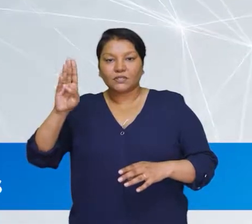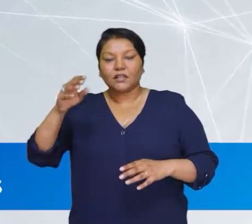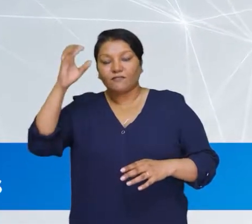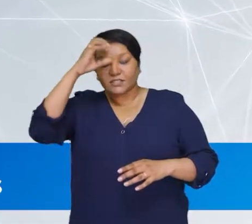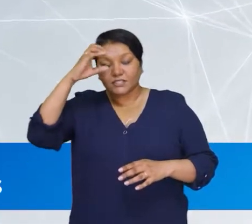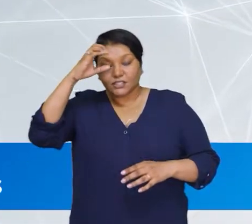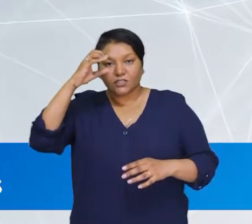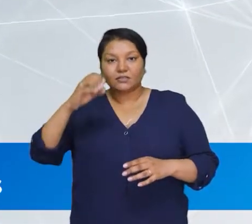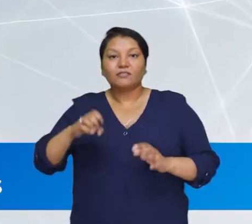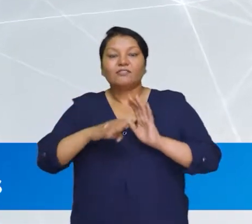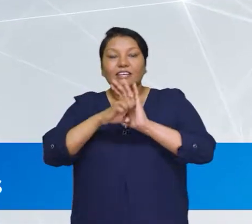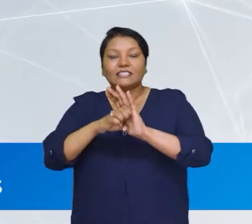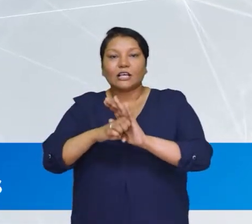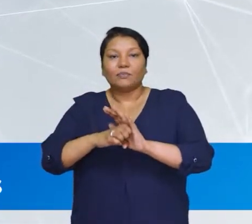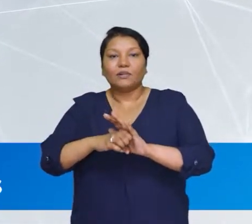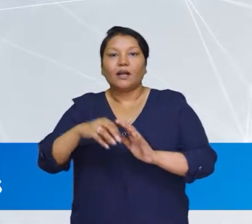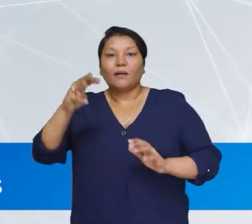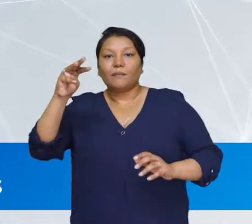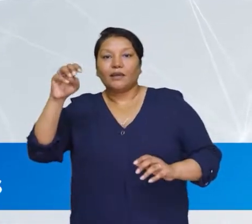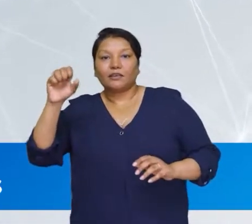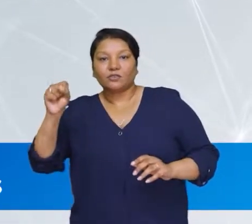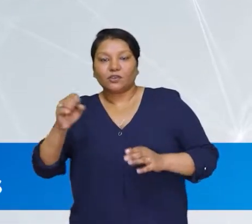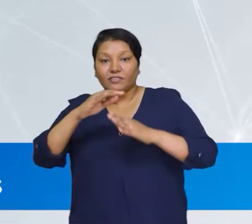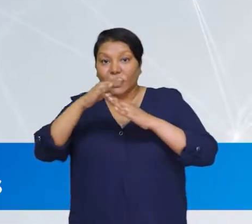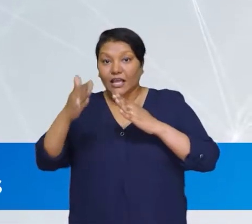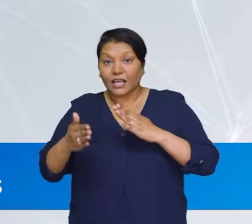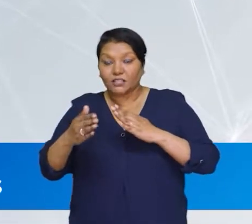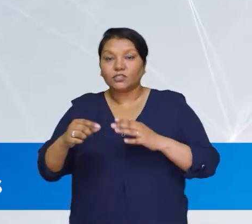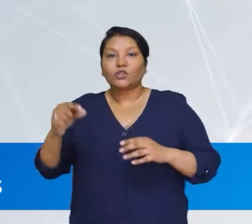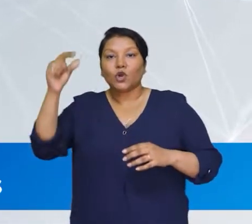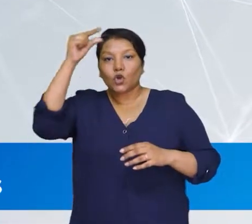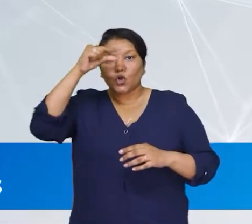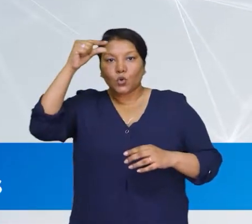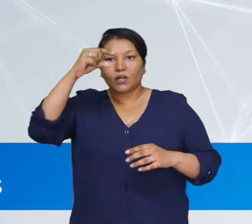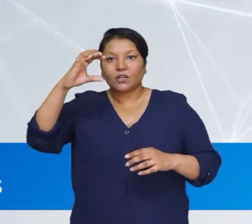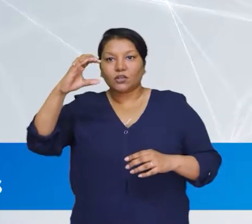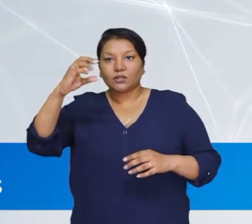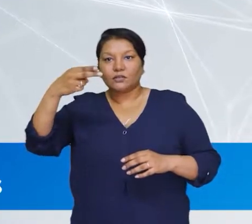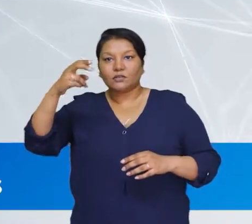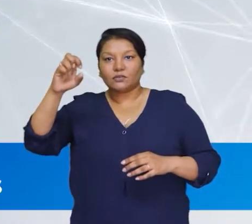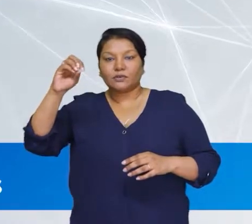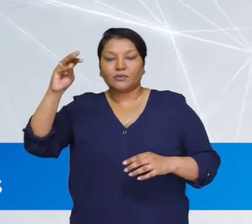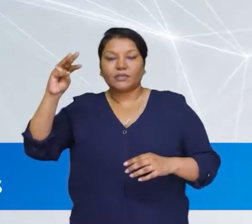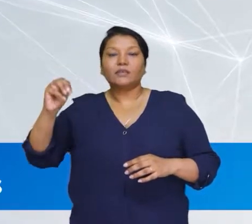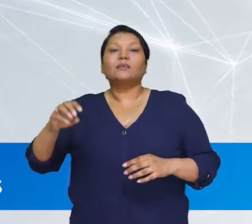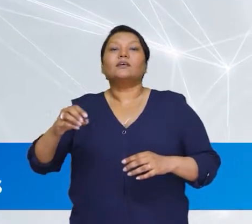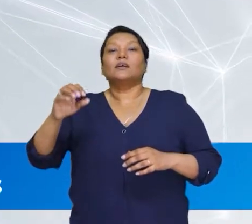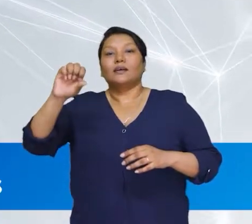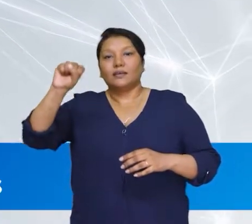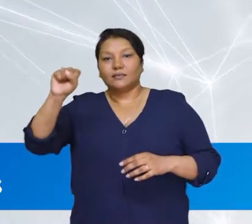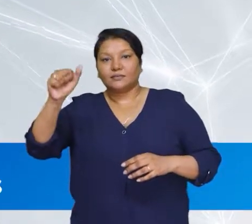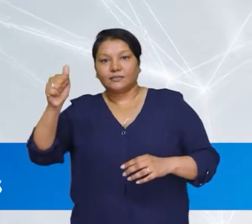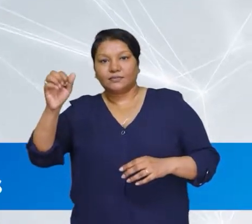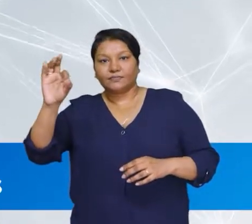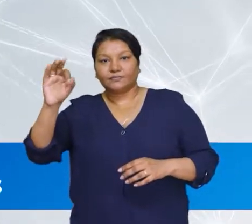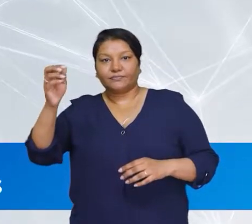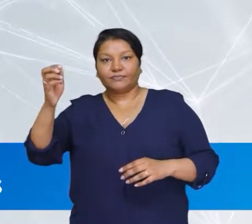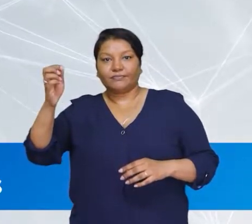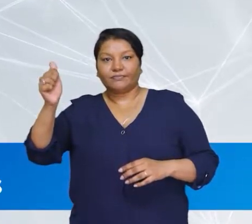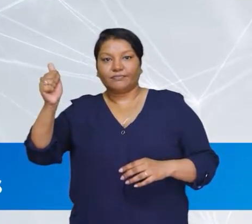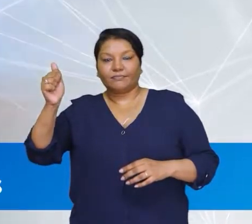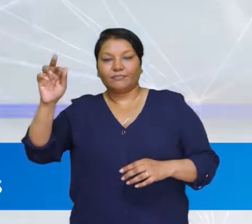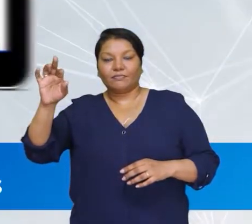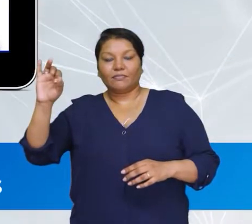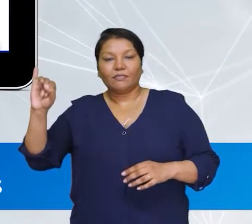web browsers include Microsoft Edge, Google Chrome, Safari, and Mozilla